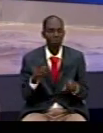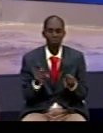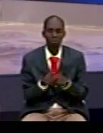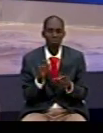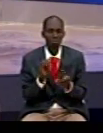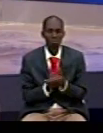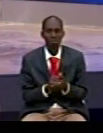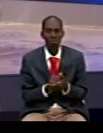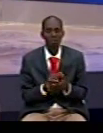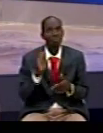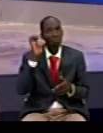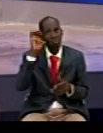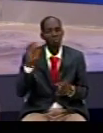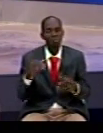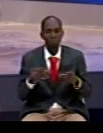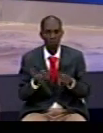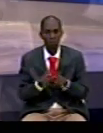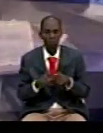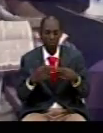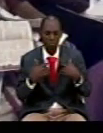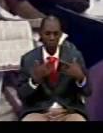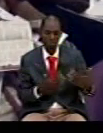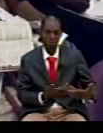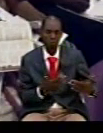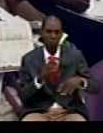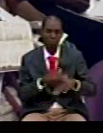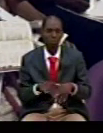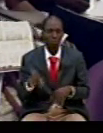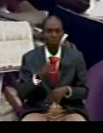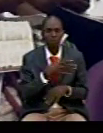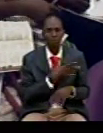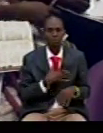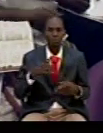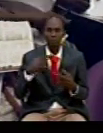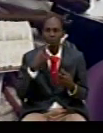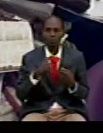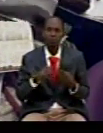has compassion on you tonight. And said unto her,